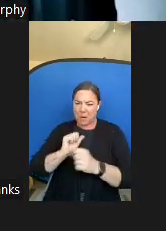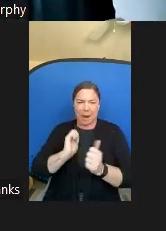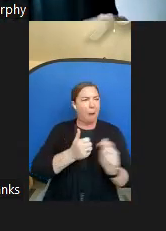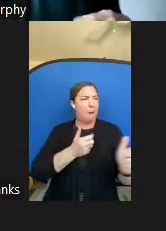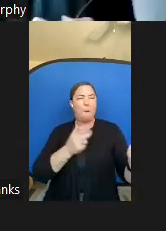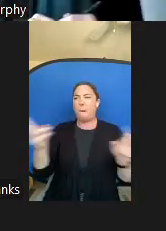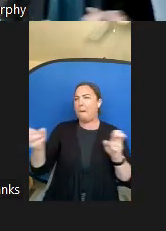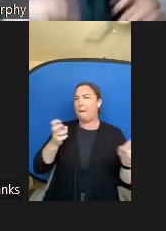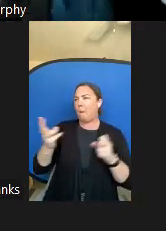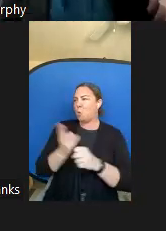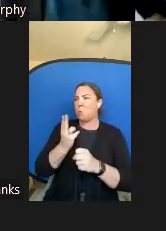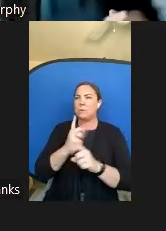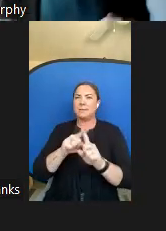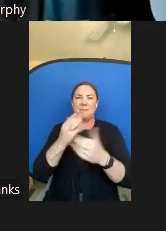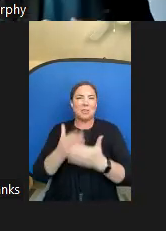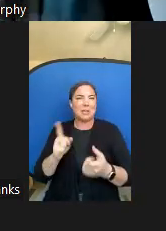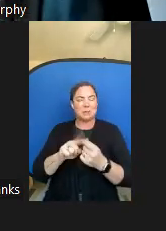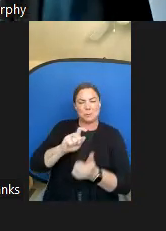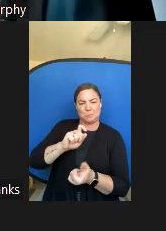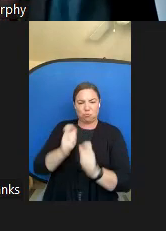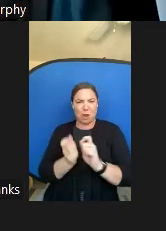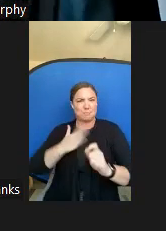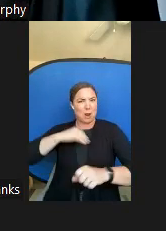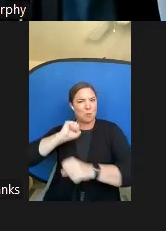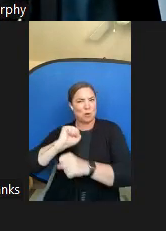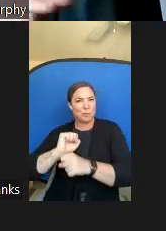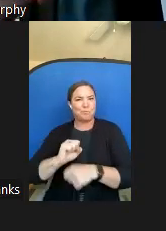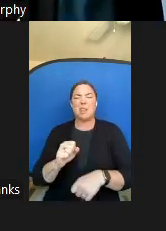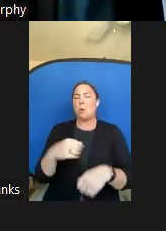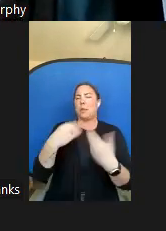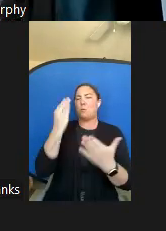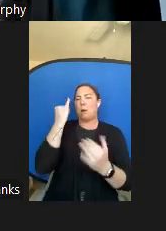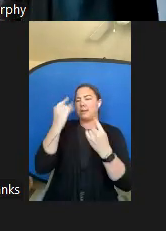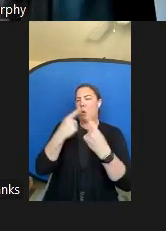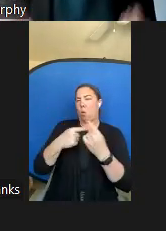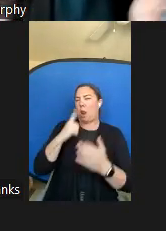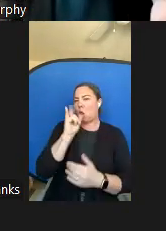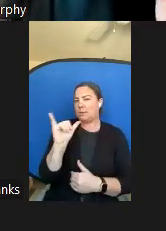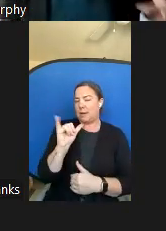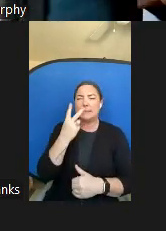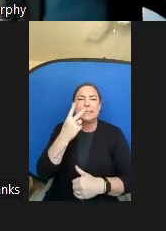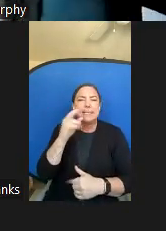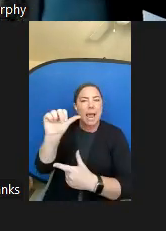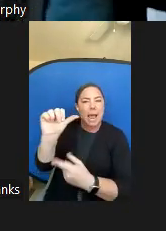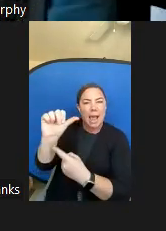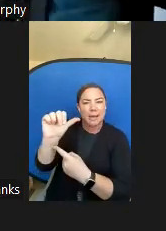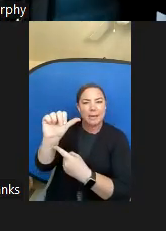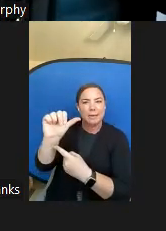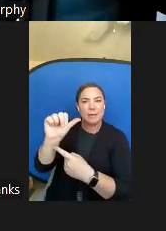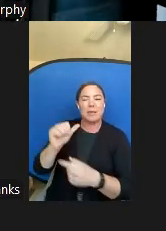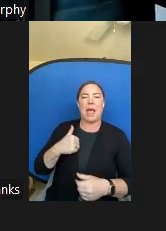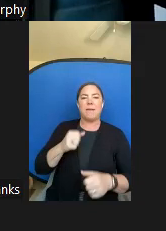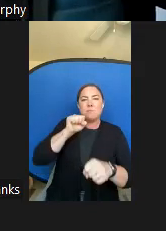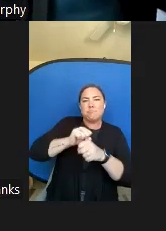for everyday use. Just to give you a sense of what these look like, so here labeled A, we see pebbles that are taken from